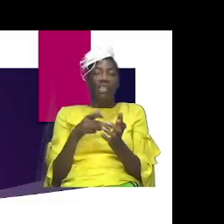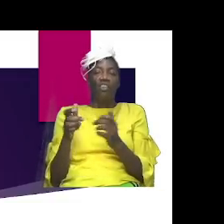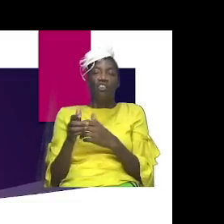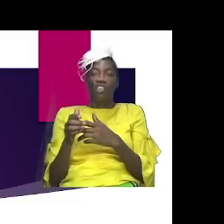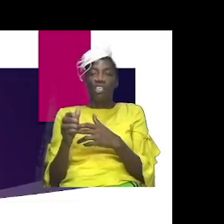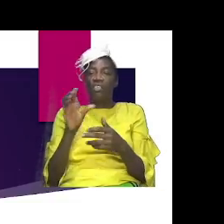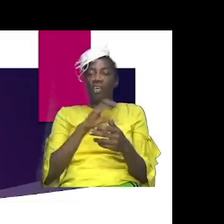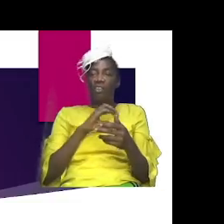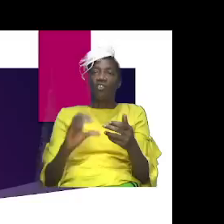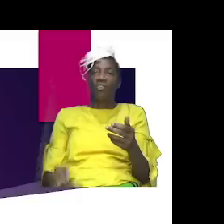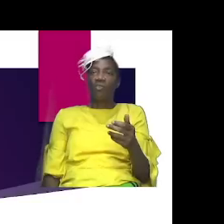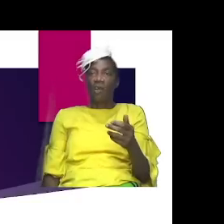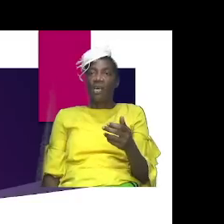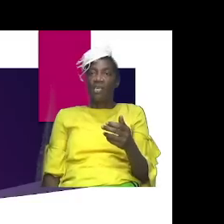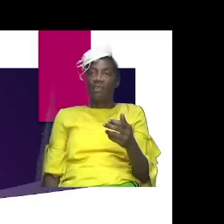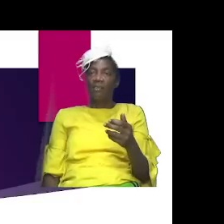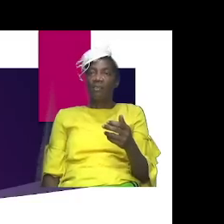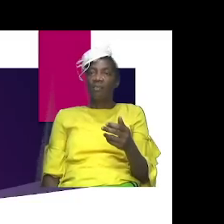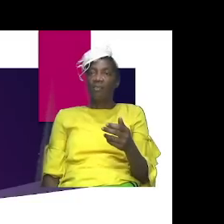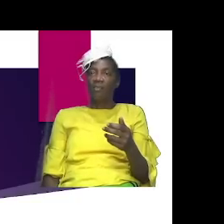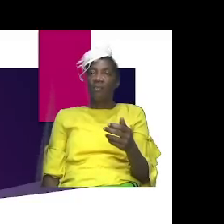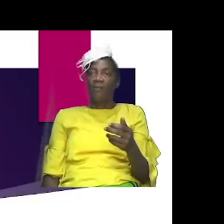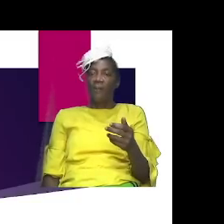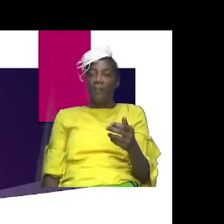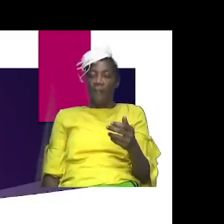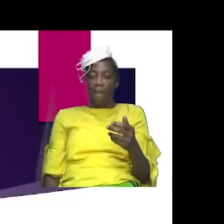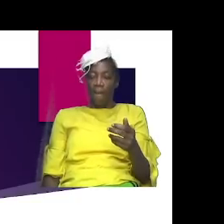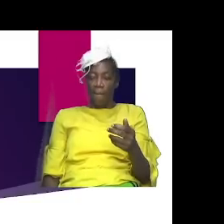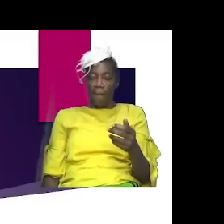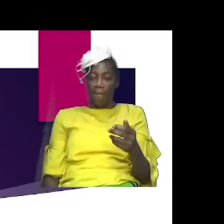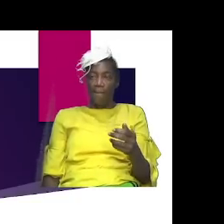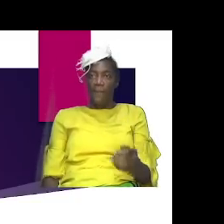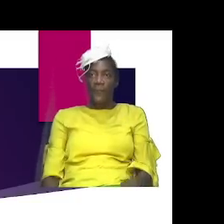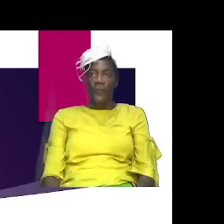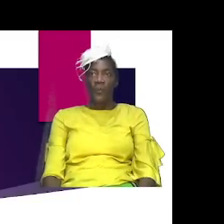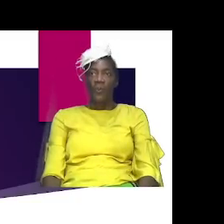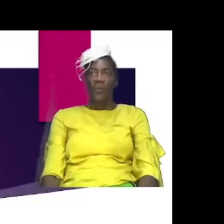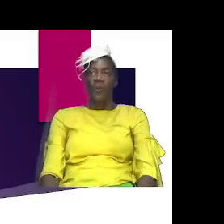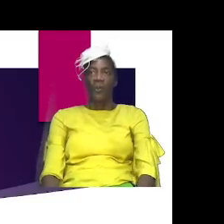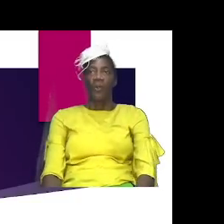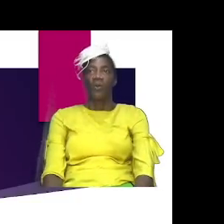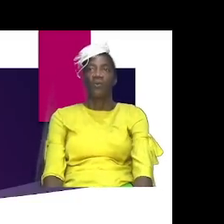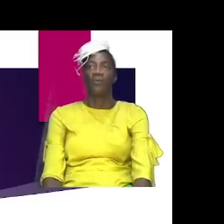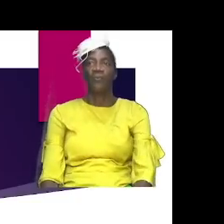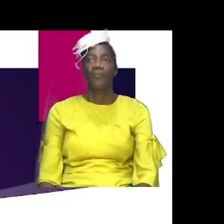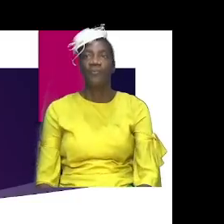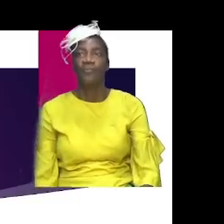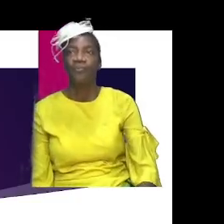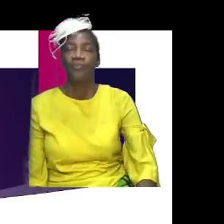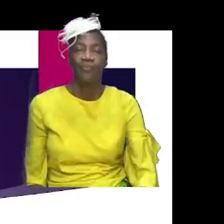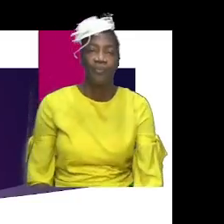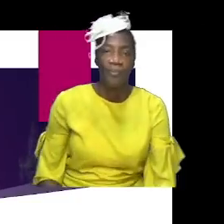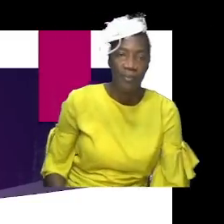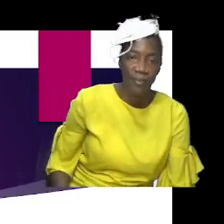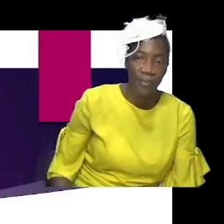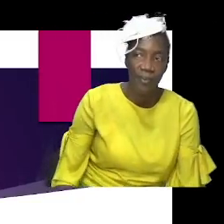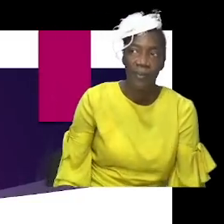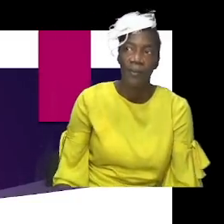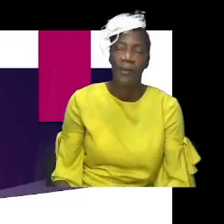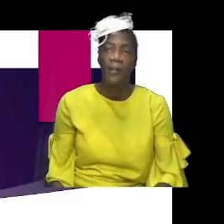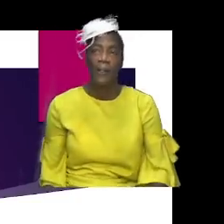Christ, and he was able to establish this foundation with his own blood, so that this is an